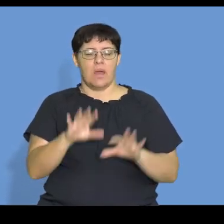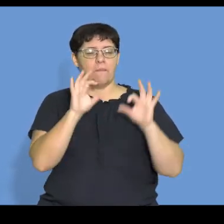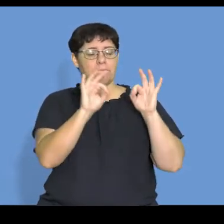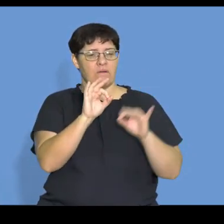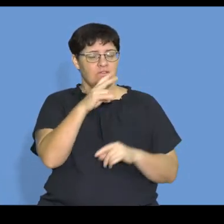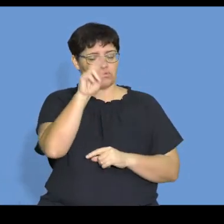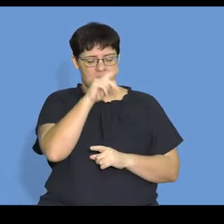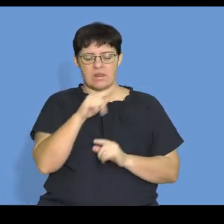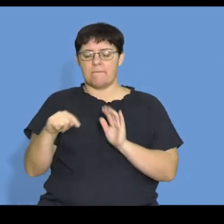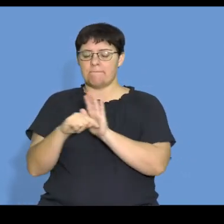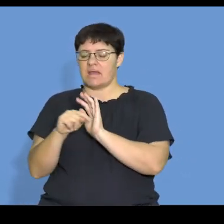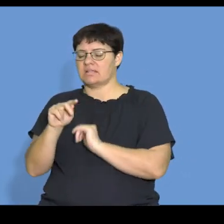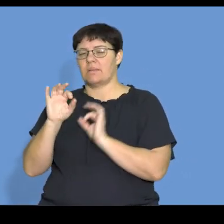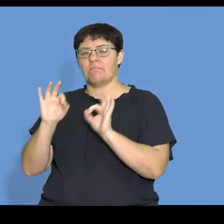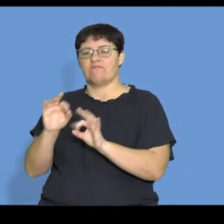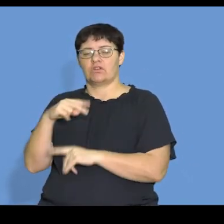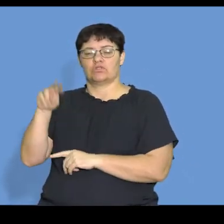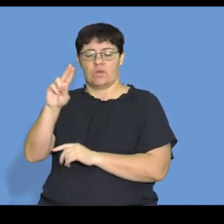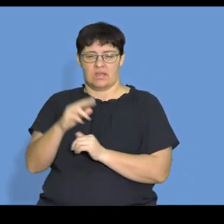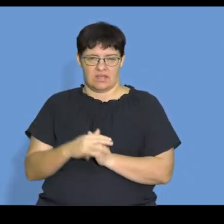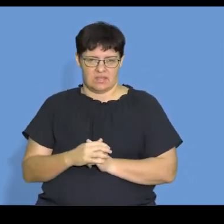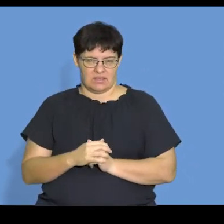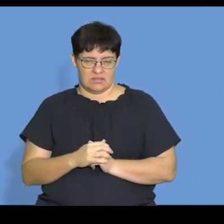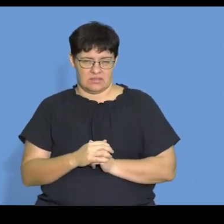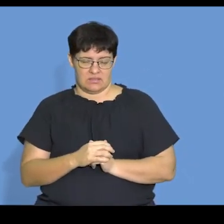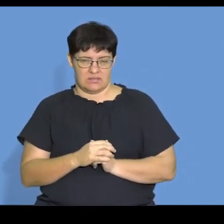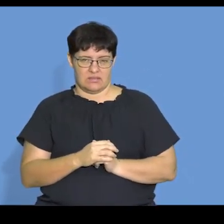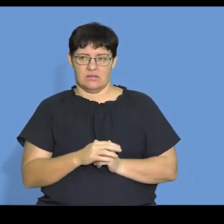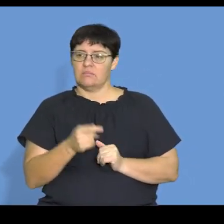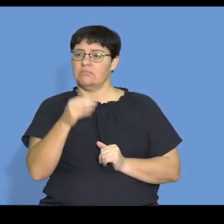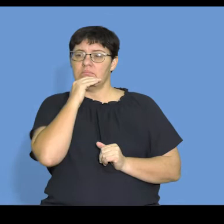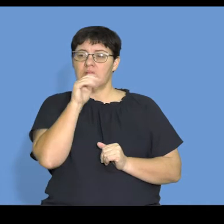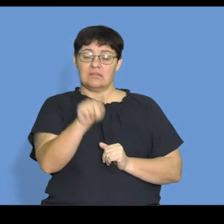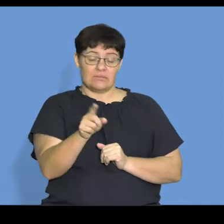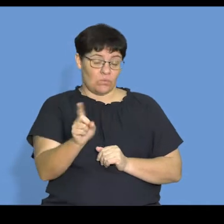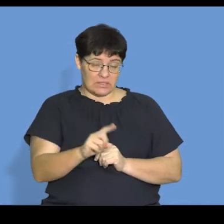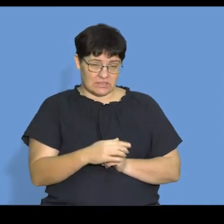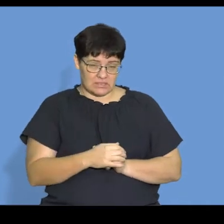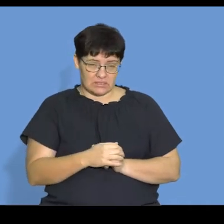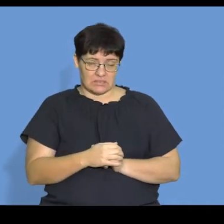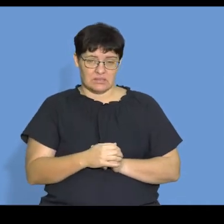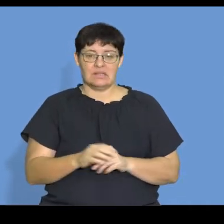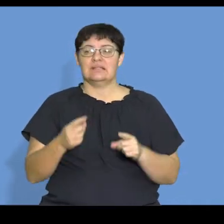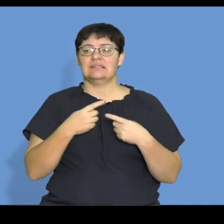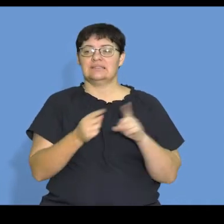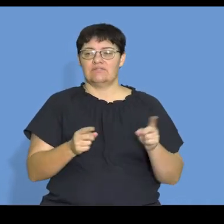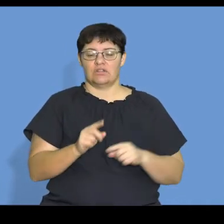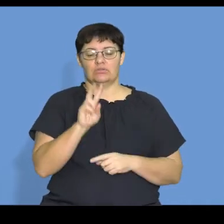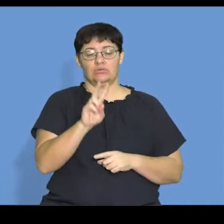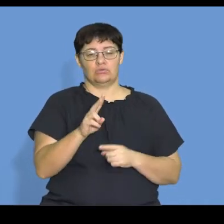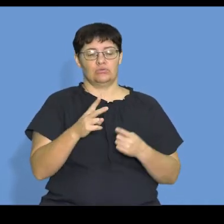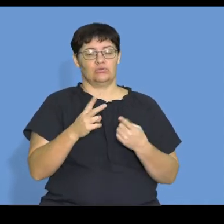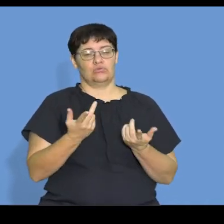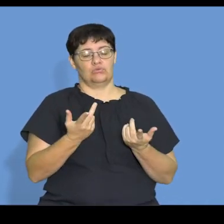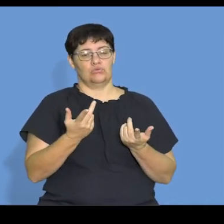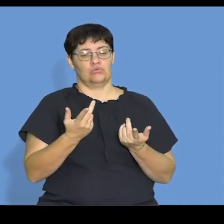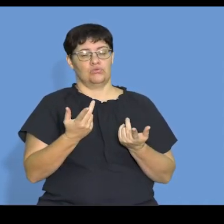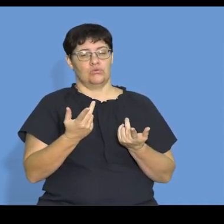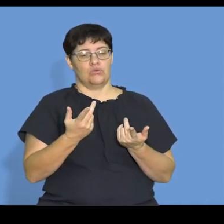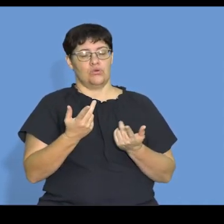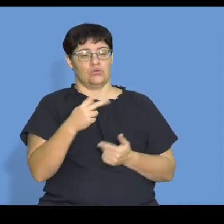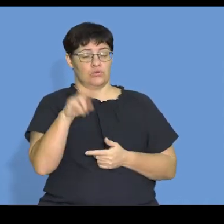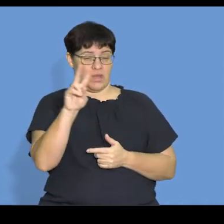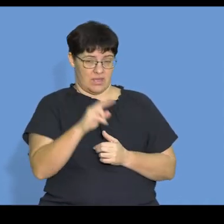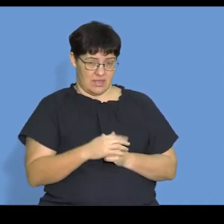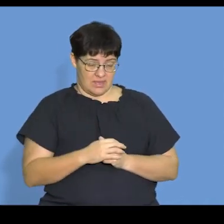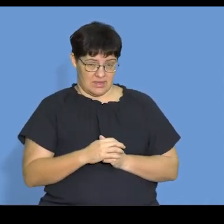square minus a perfect square. So what is this? It is a difference of two squares. So already you